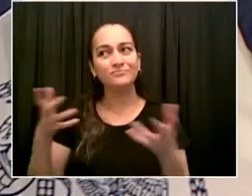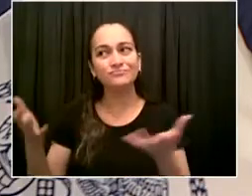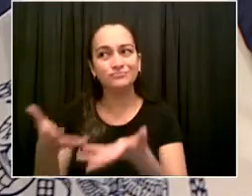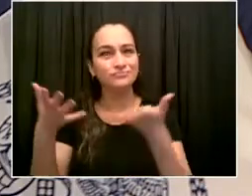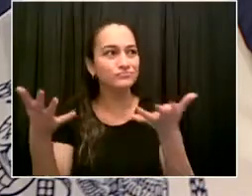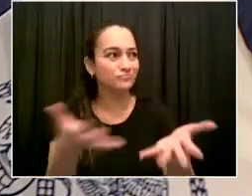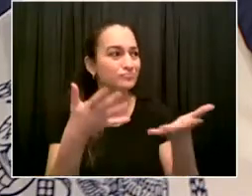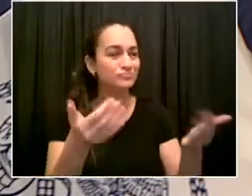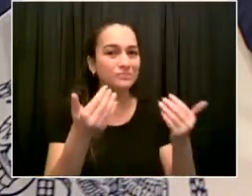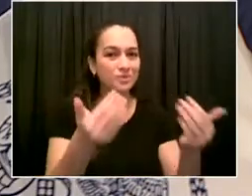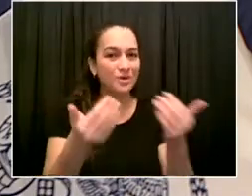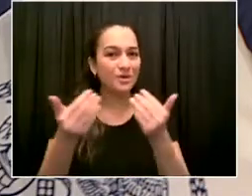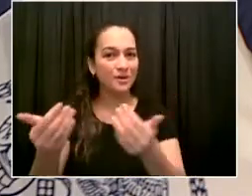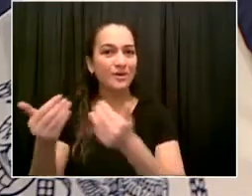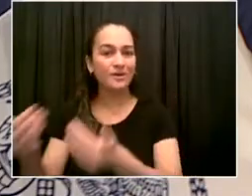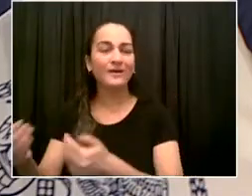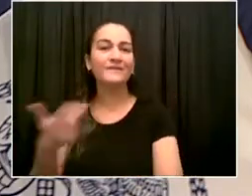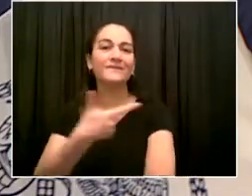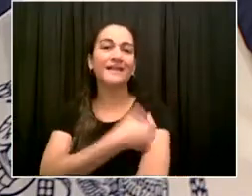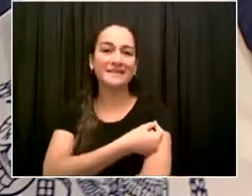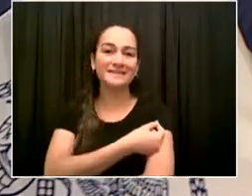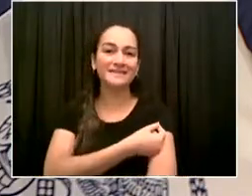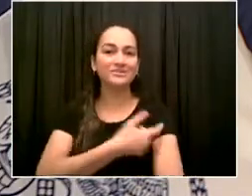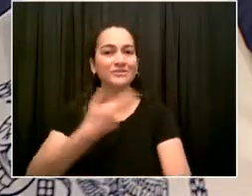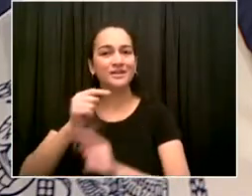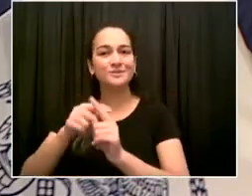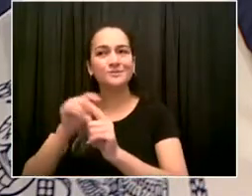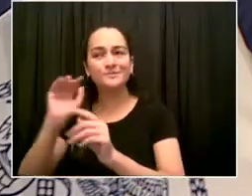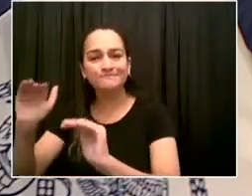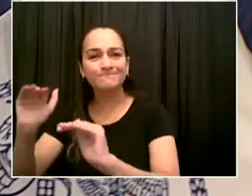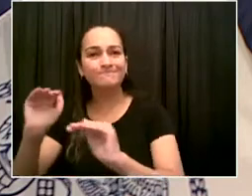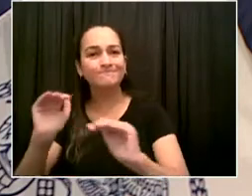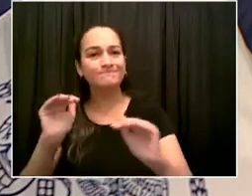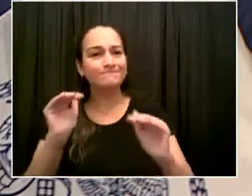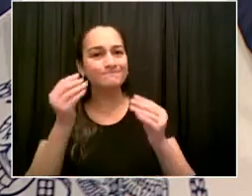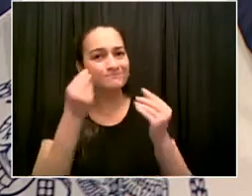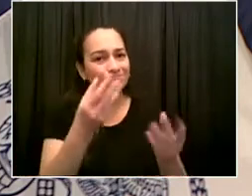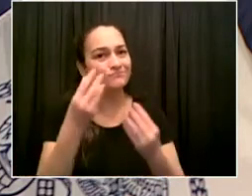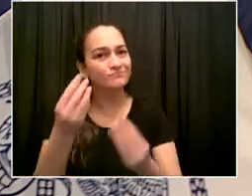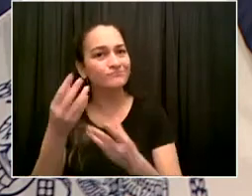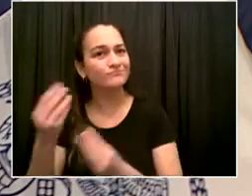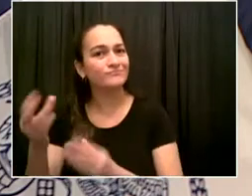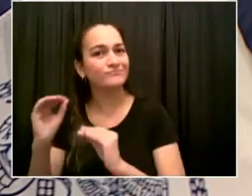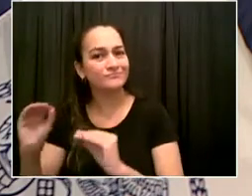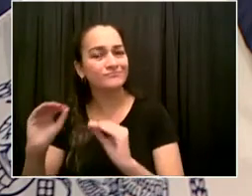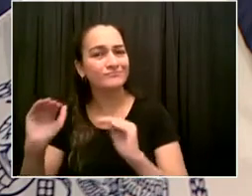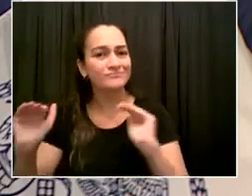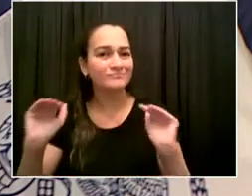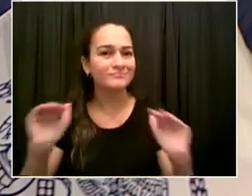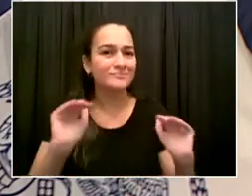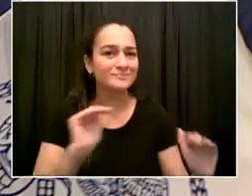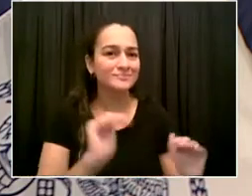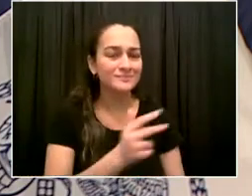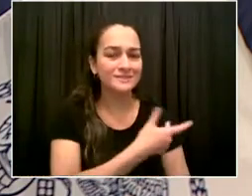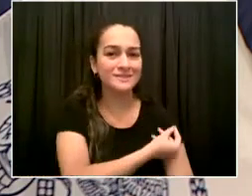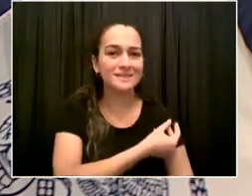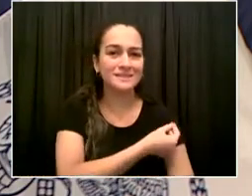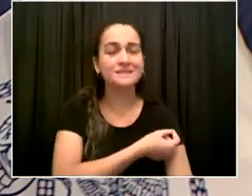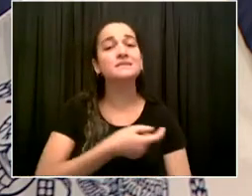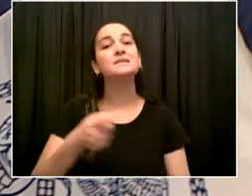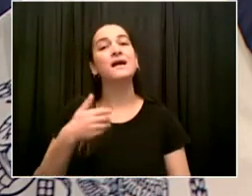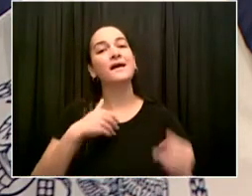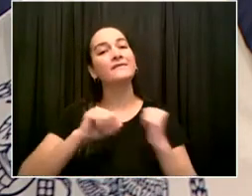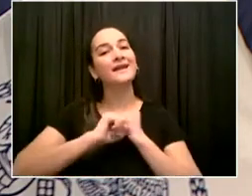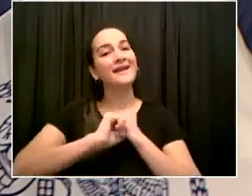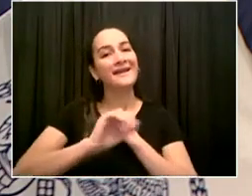see this outreach effort. You're going to feel it over the next month constantly, but I want you to see the ads. We'll be running in both English and Spanish examples here, getting the